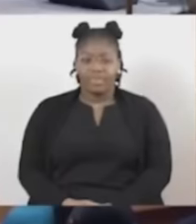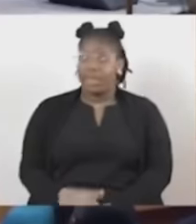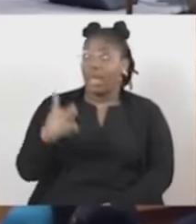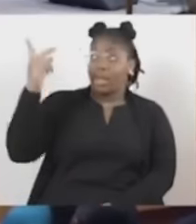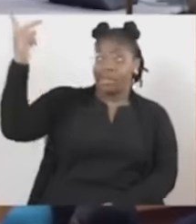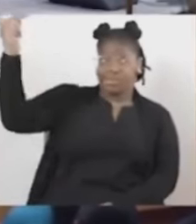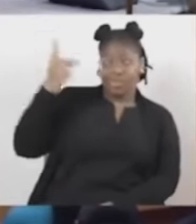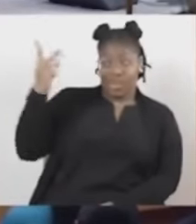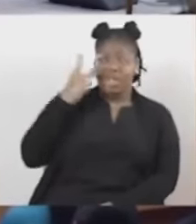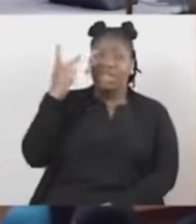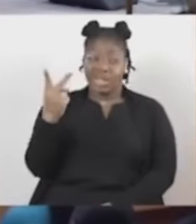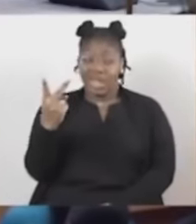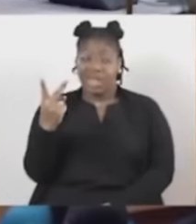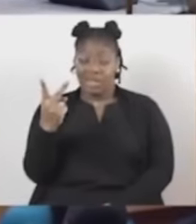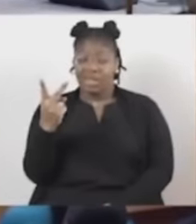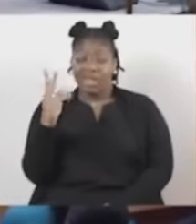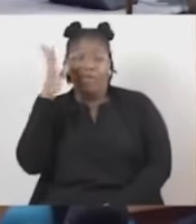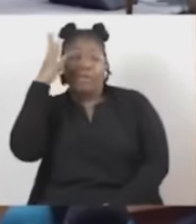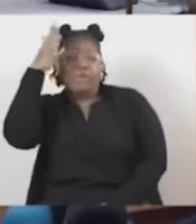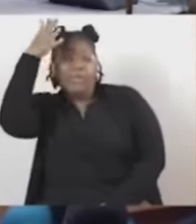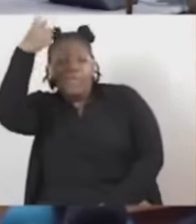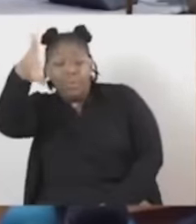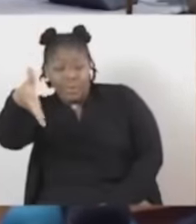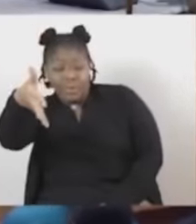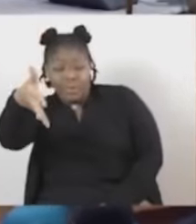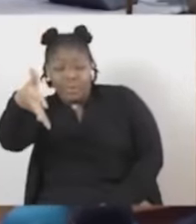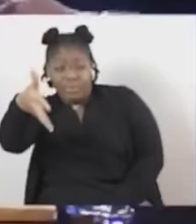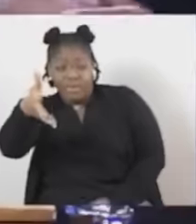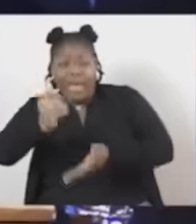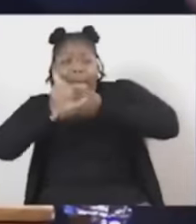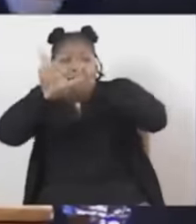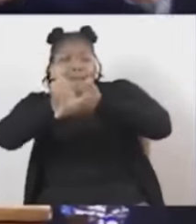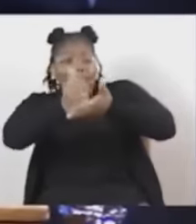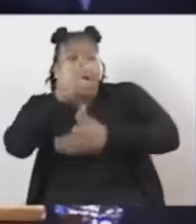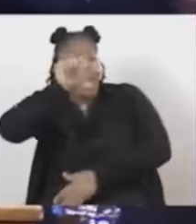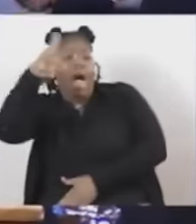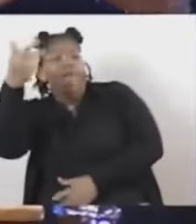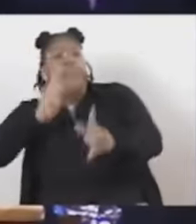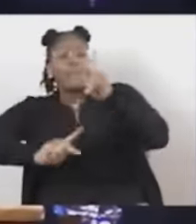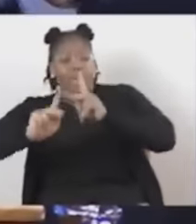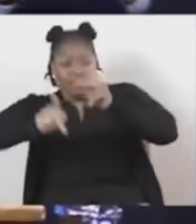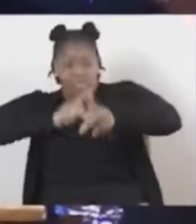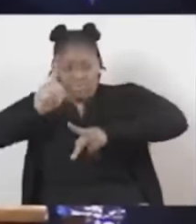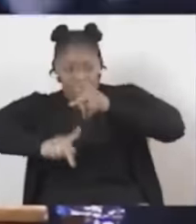We already see you strengthening the brethren. Some of y'all still didn't get